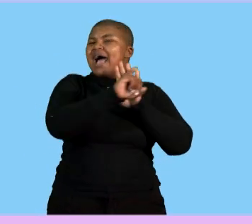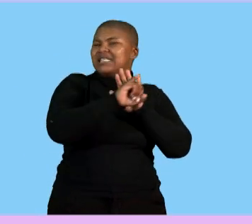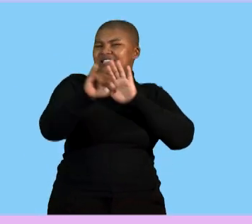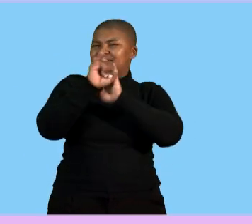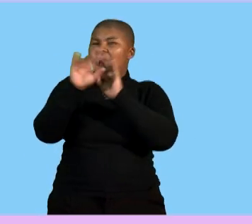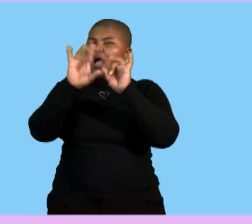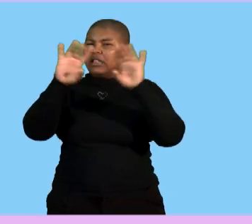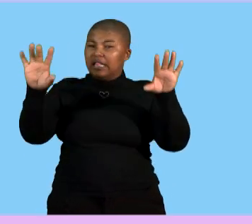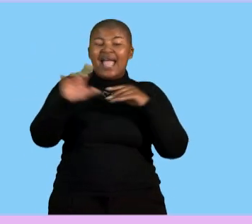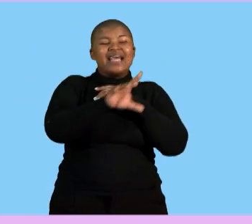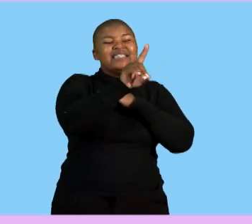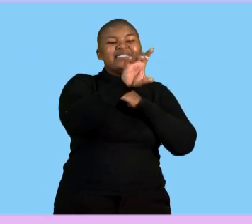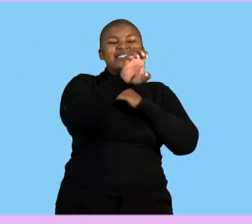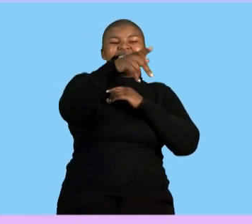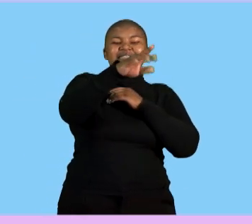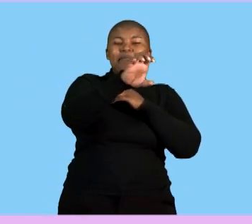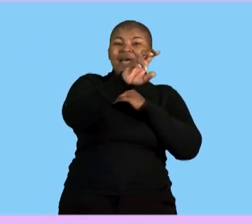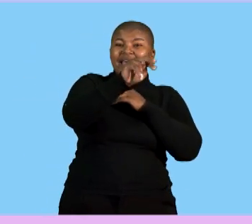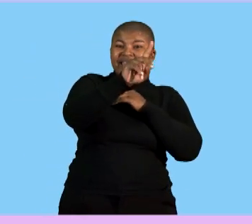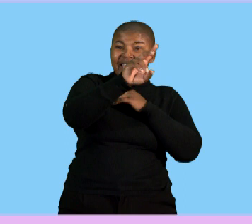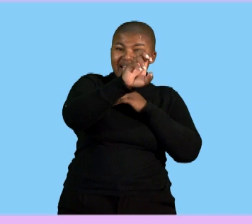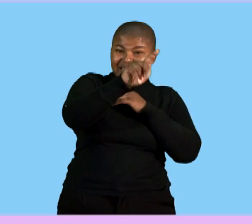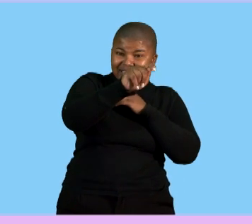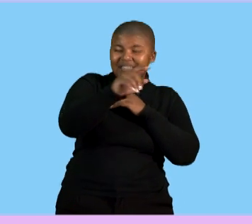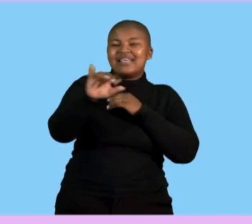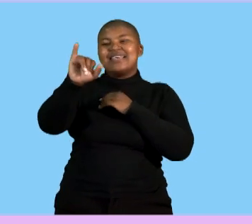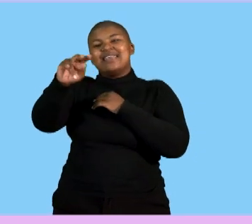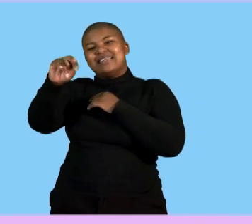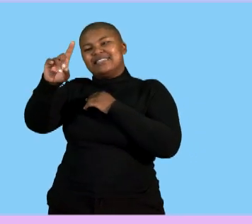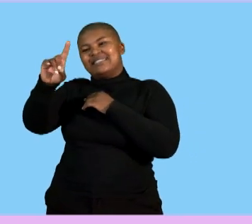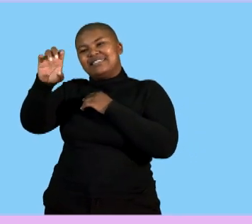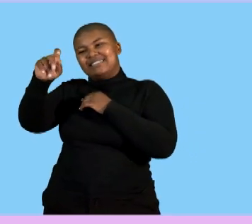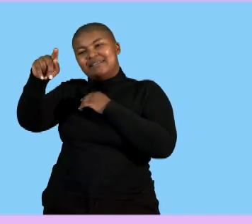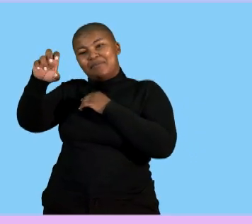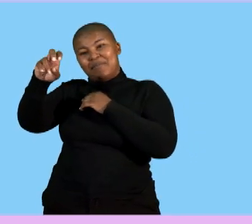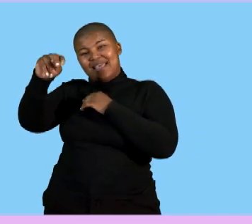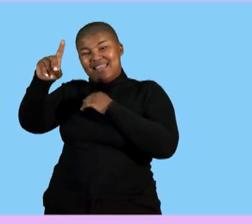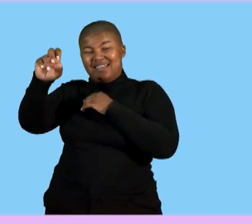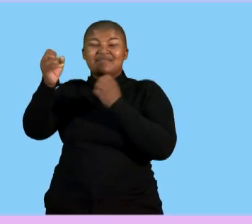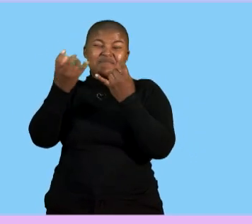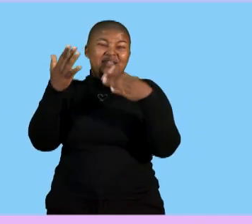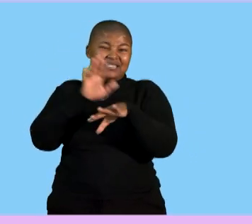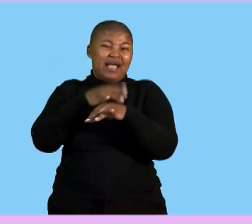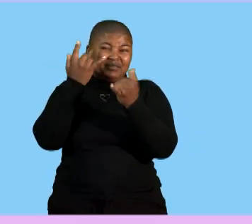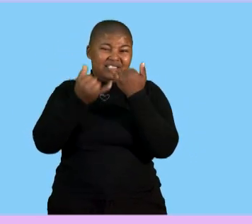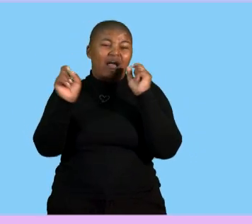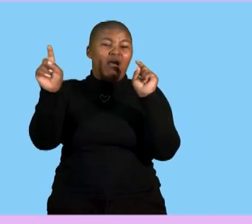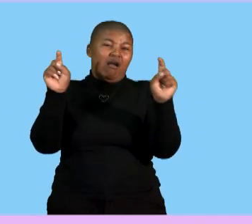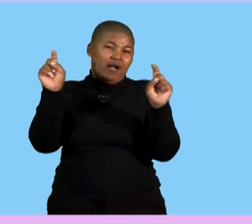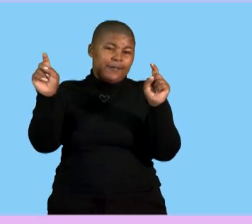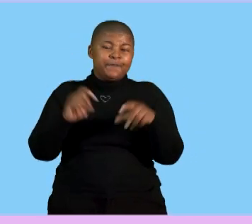the dependent and the independent variables. Let's look at another question. The